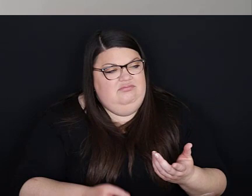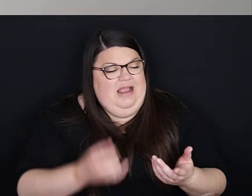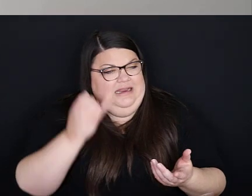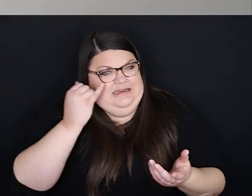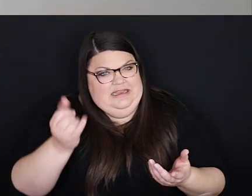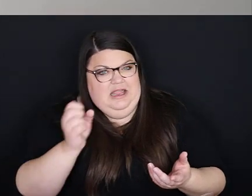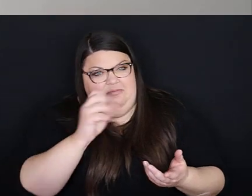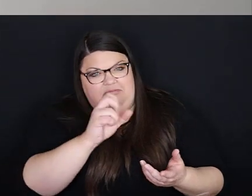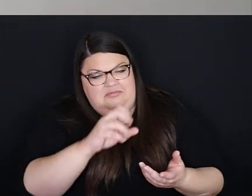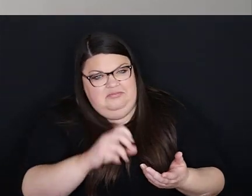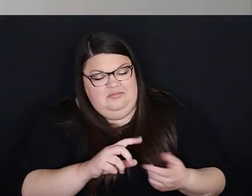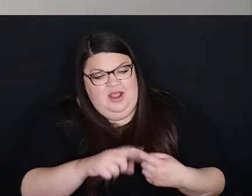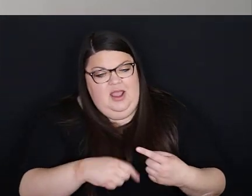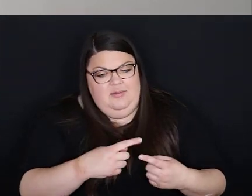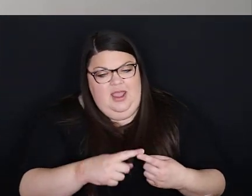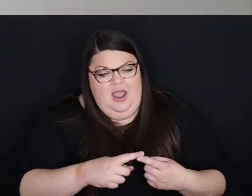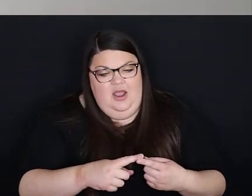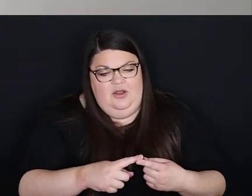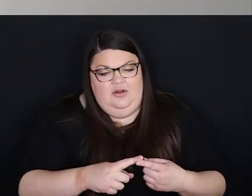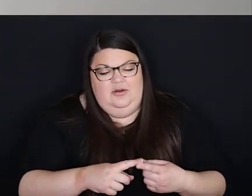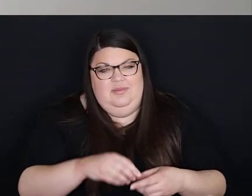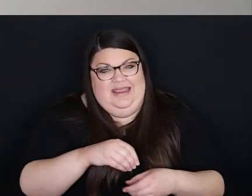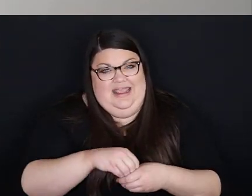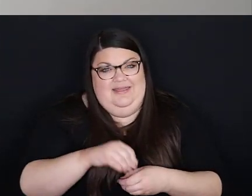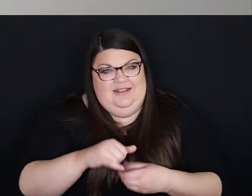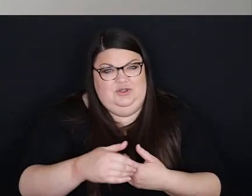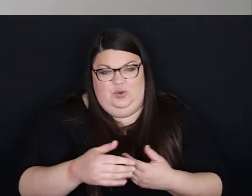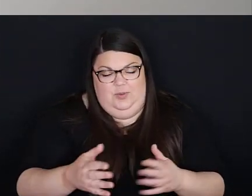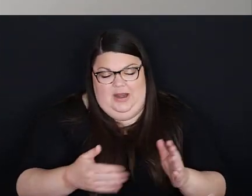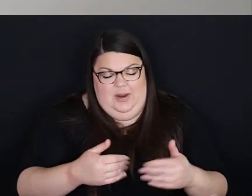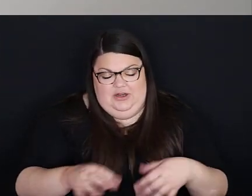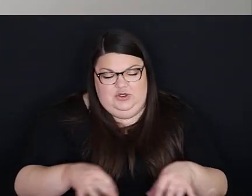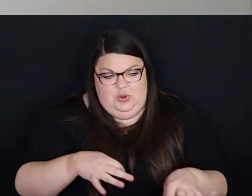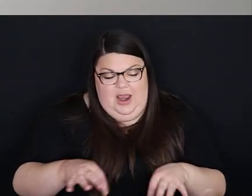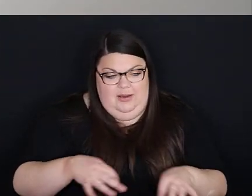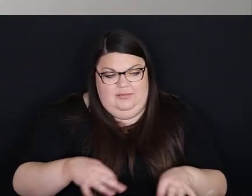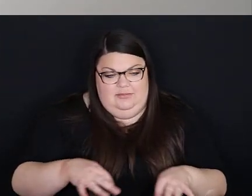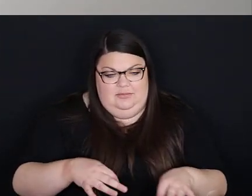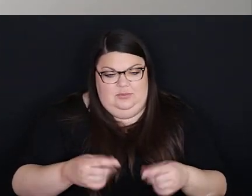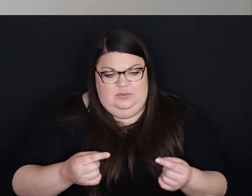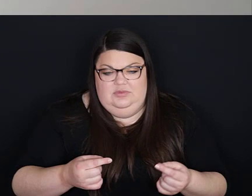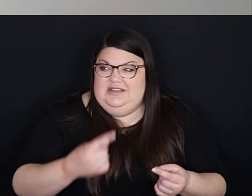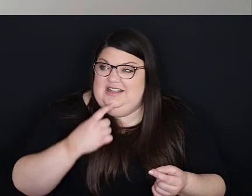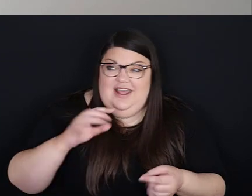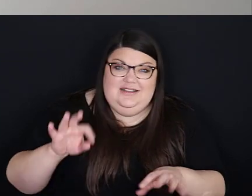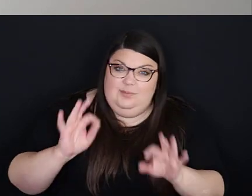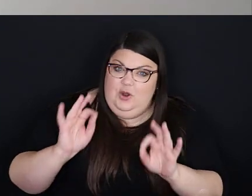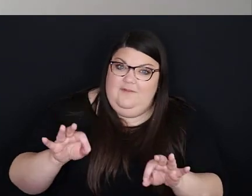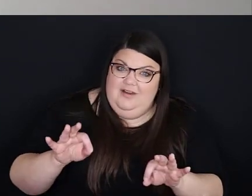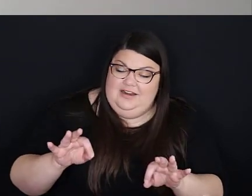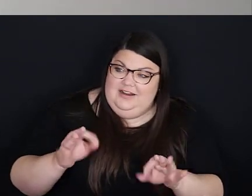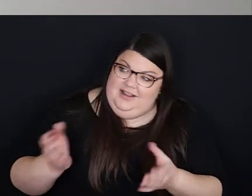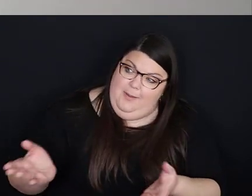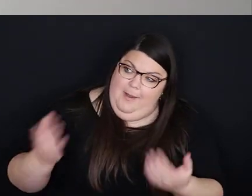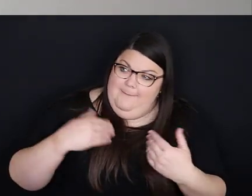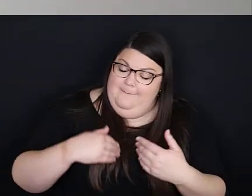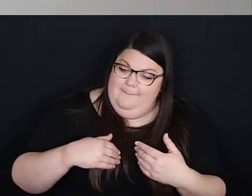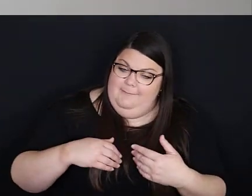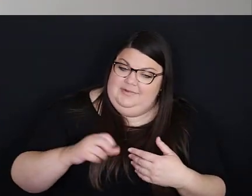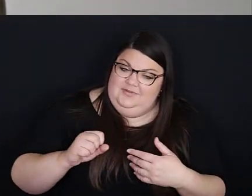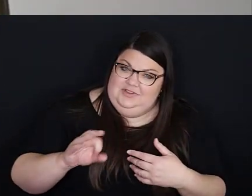idea of being in this room. Anyway, I described the piece, and he says, that's perfect. You come